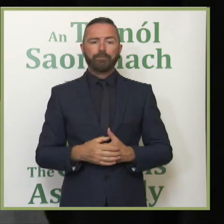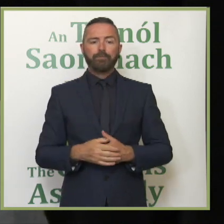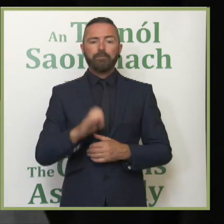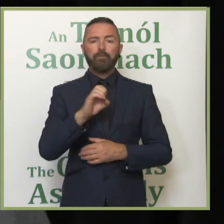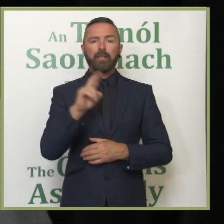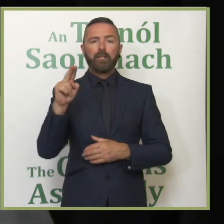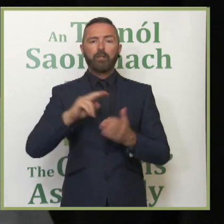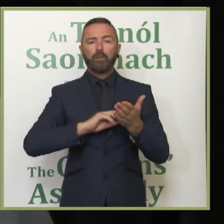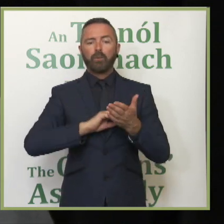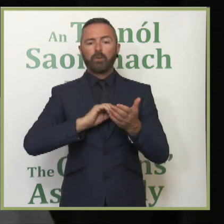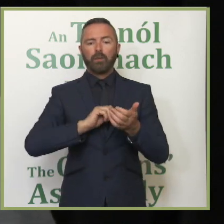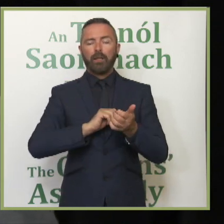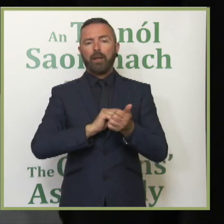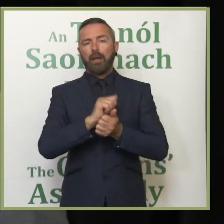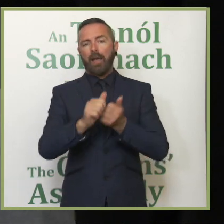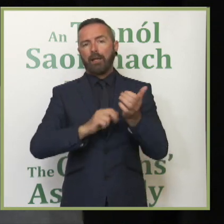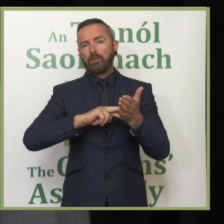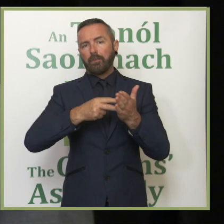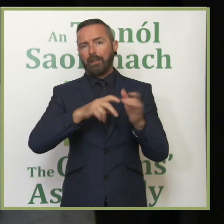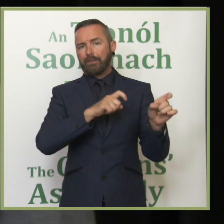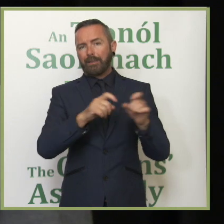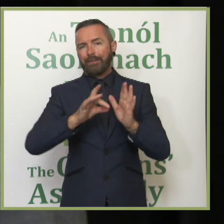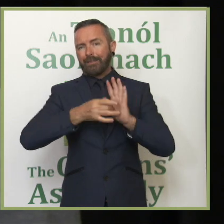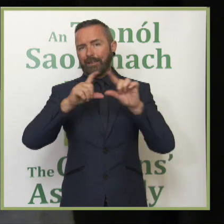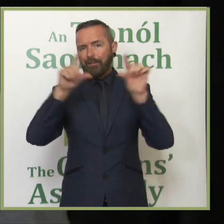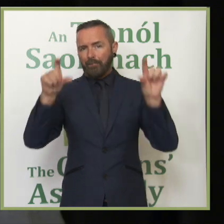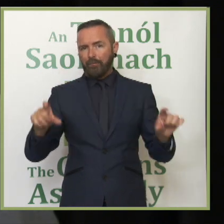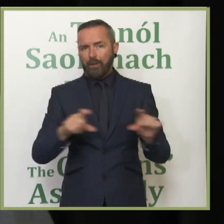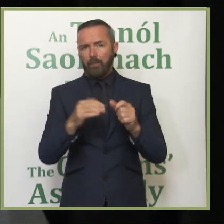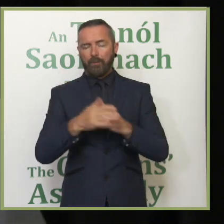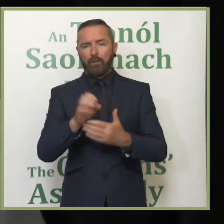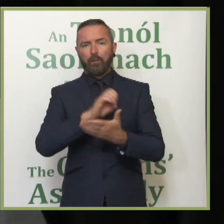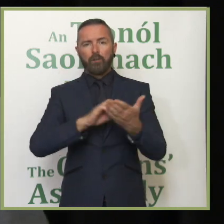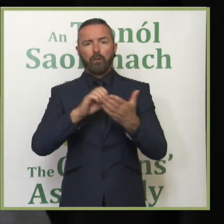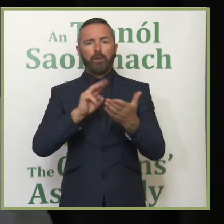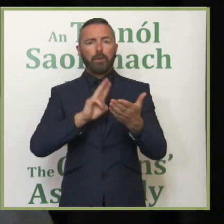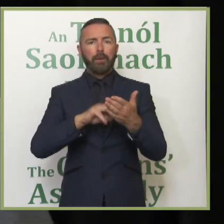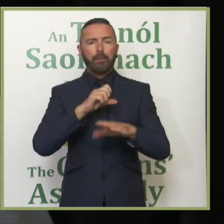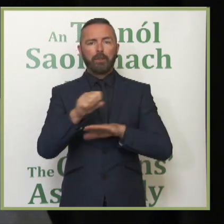to 25 remains a key framework for the European Union, its member states and its partner